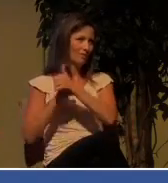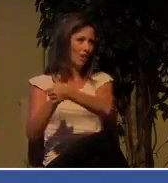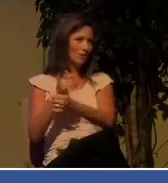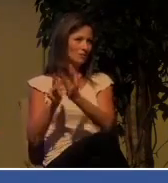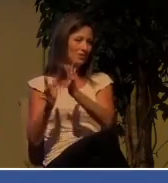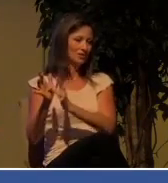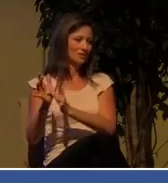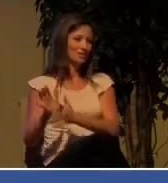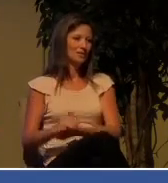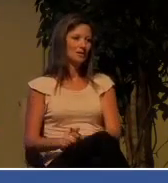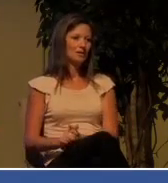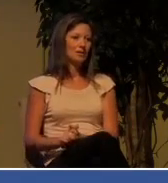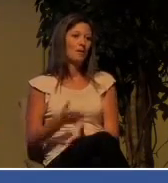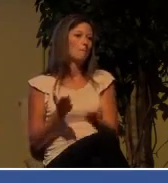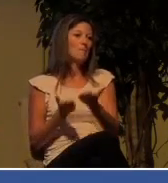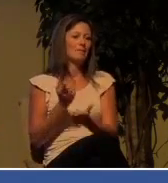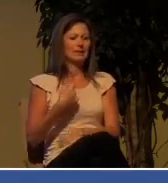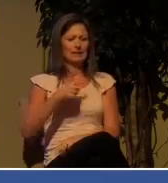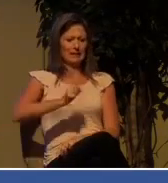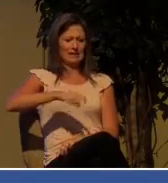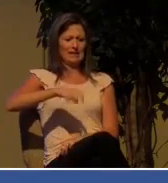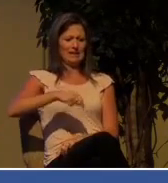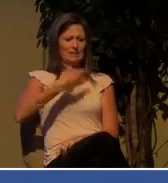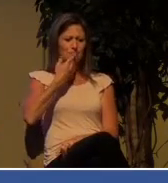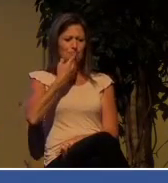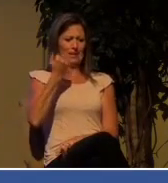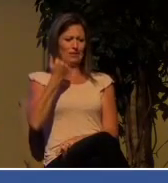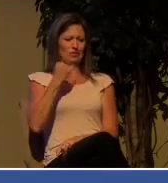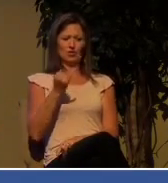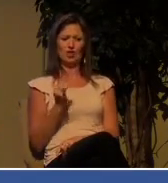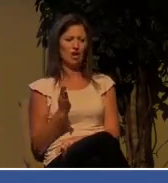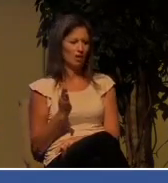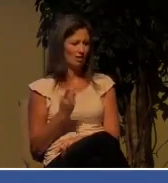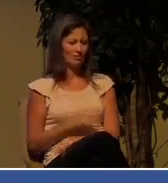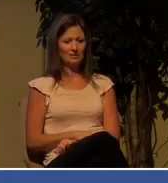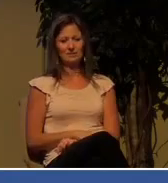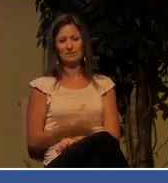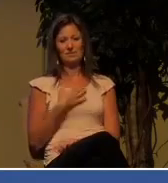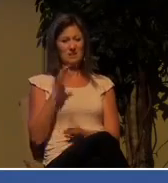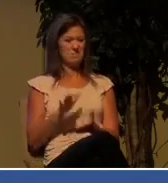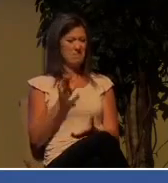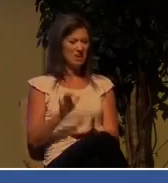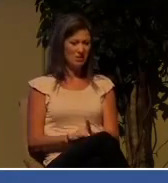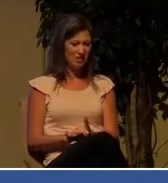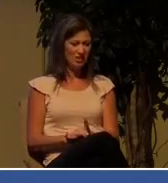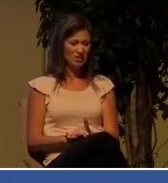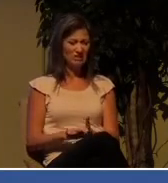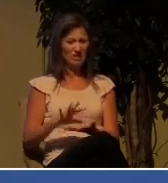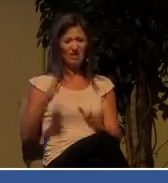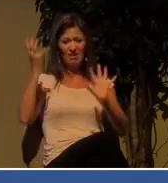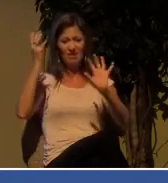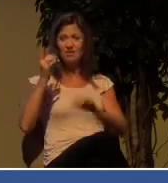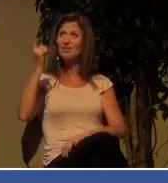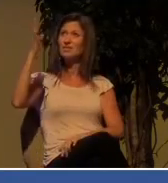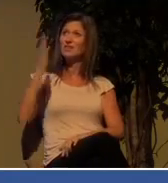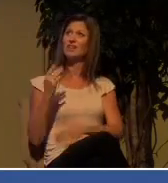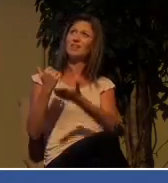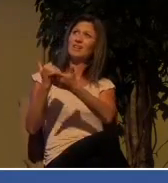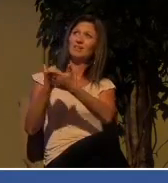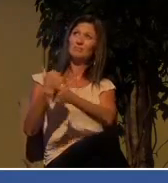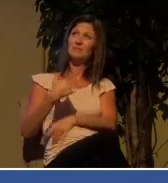Perhaps it was, I need a better job. I have marital issues. God, if you get me out of this